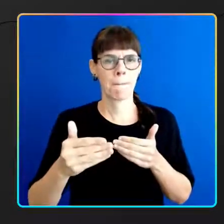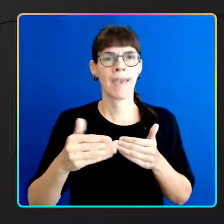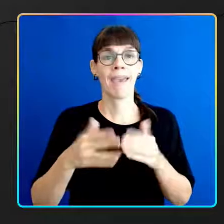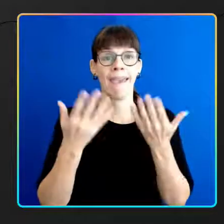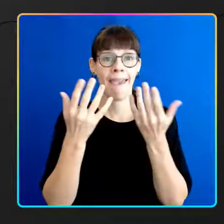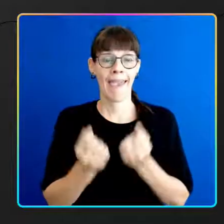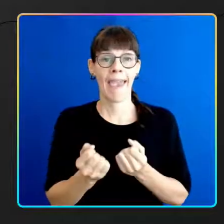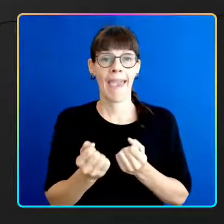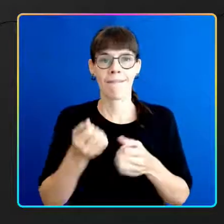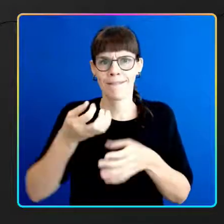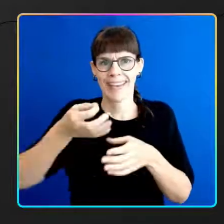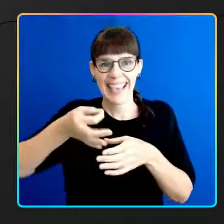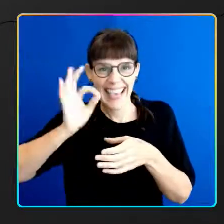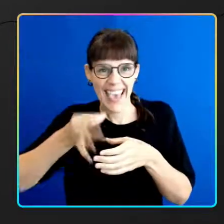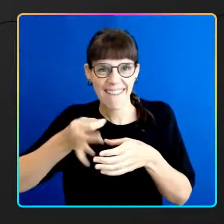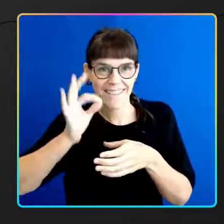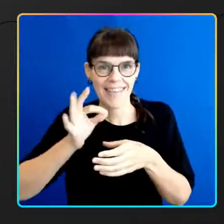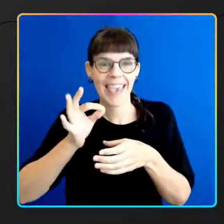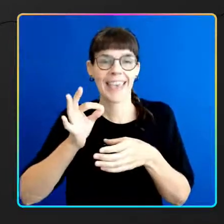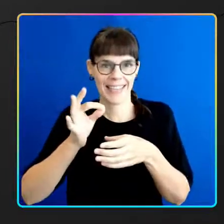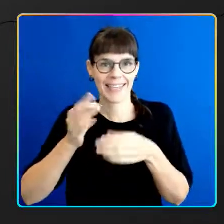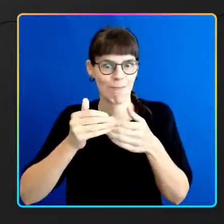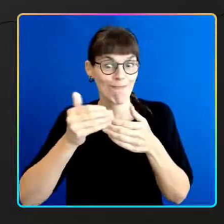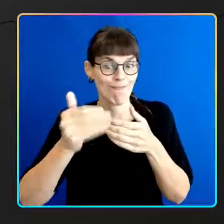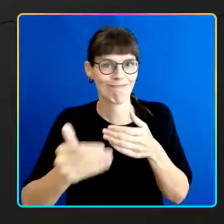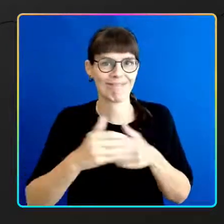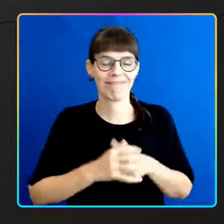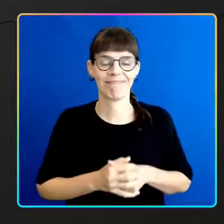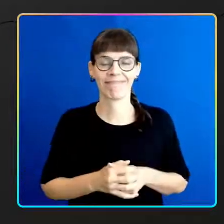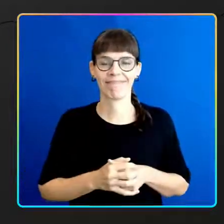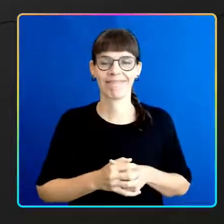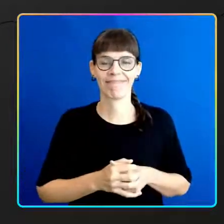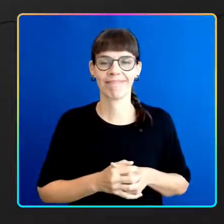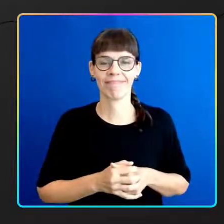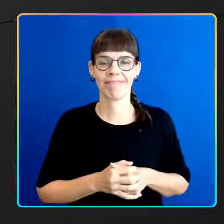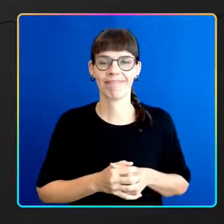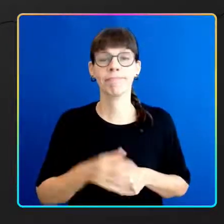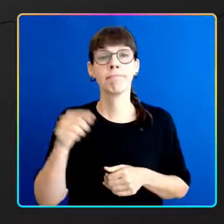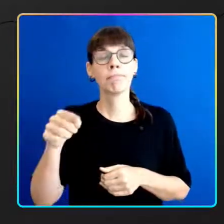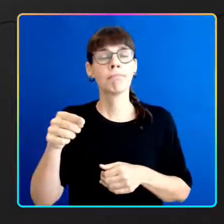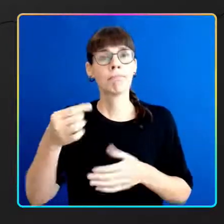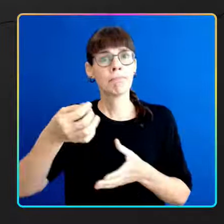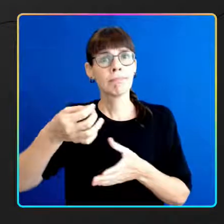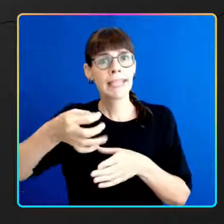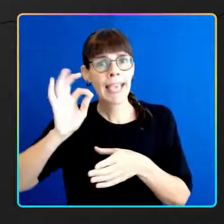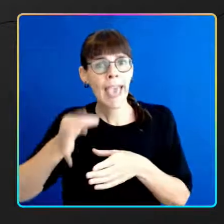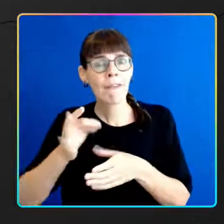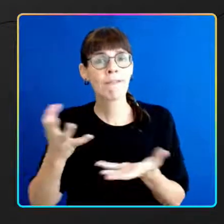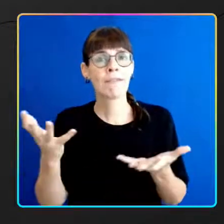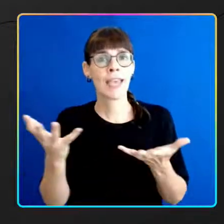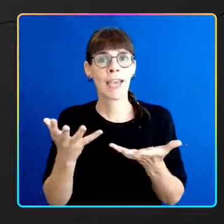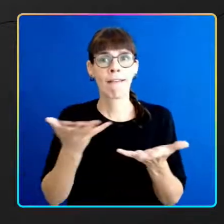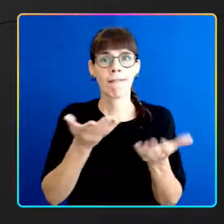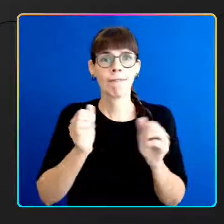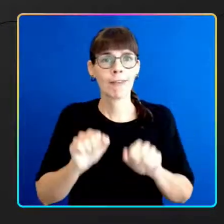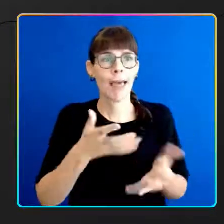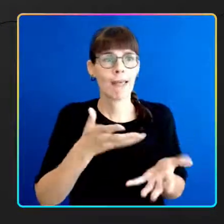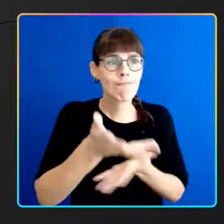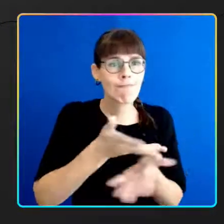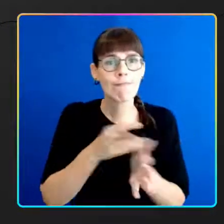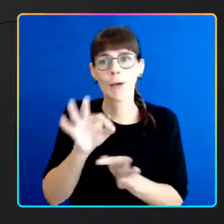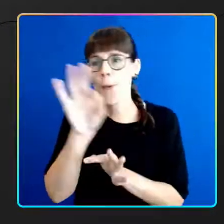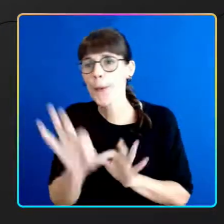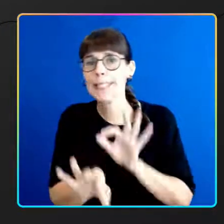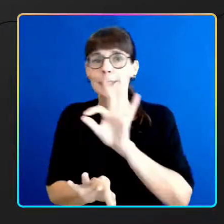live show on TV. And one of the great bits about the cafe is you're able to come, you're able to ask questions directly of